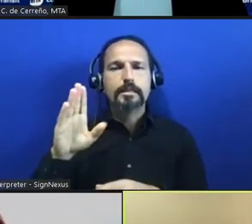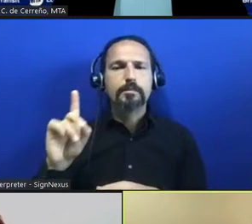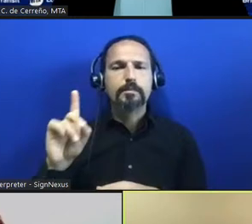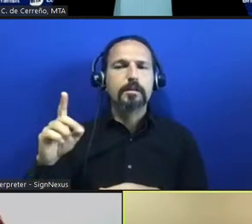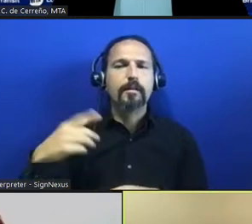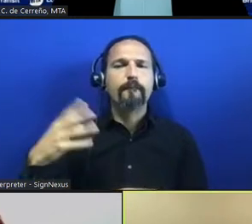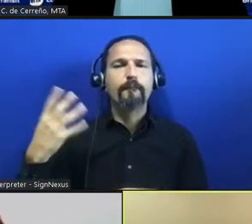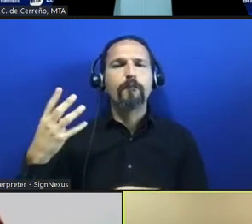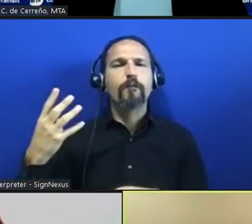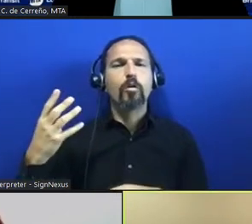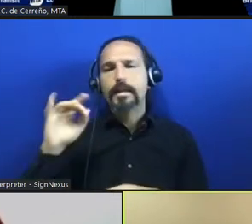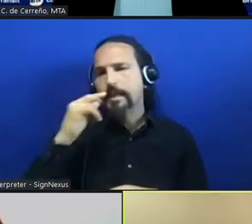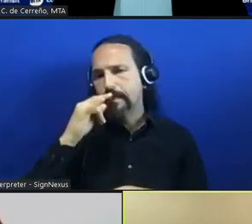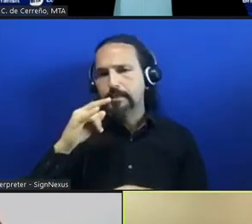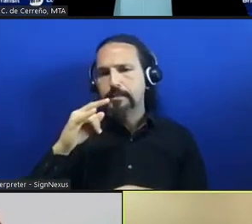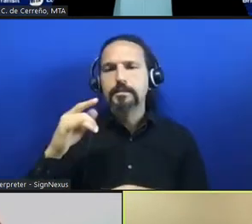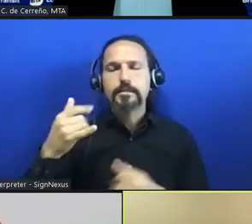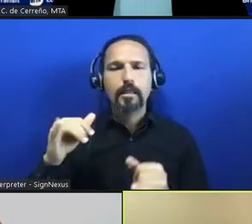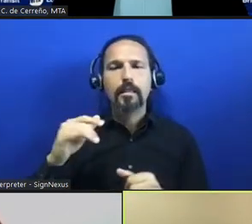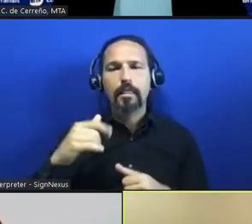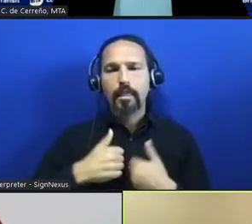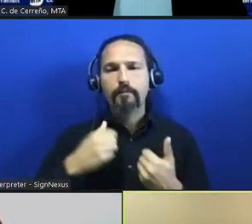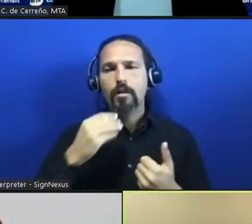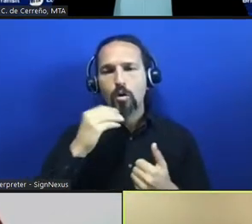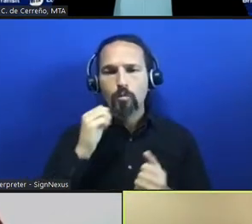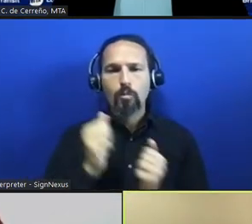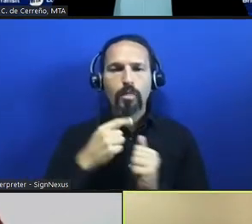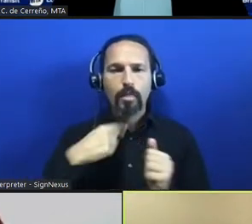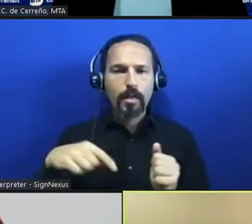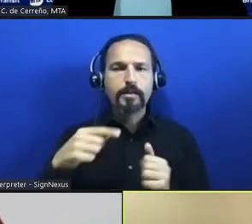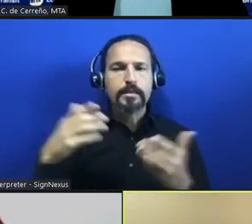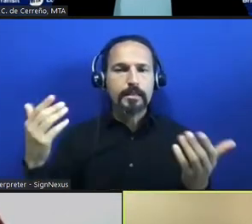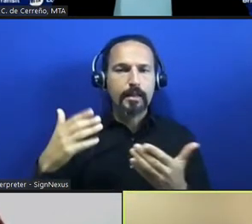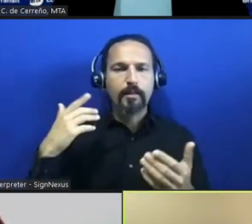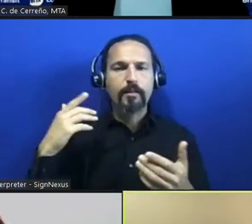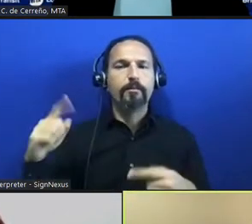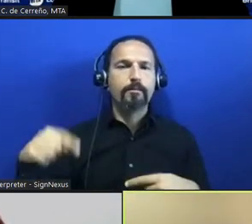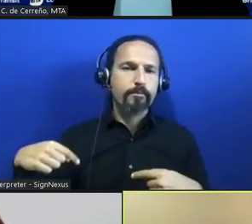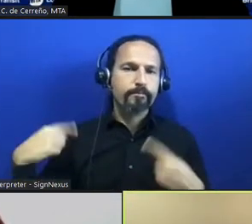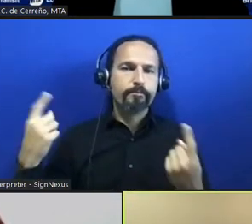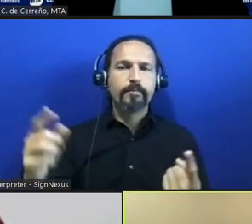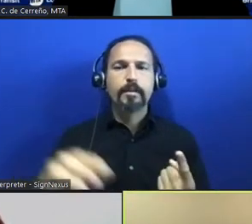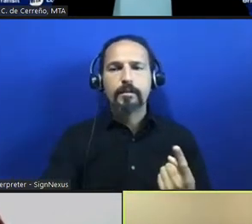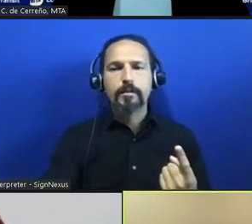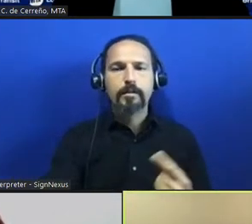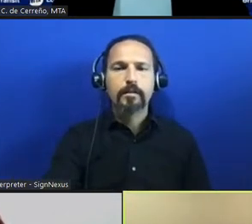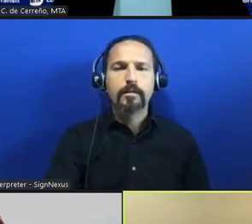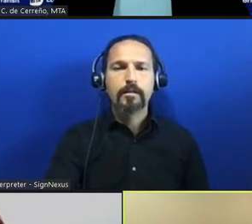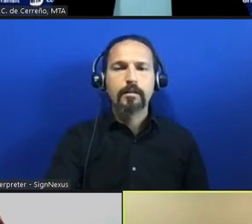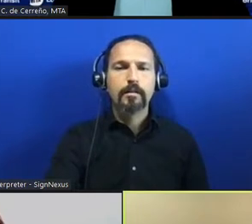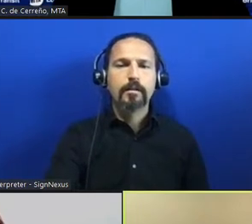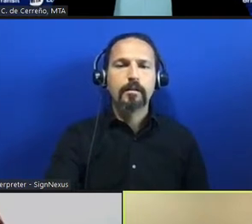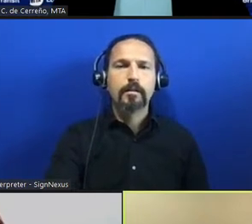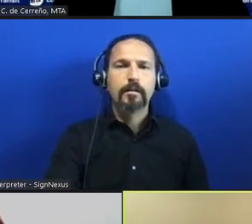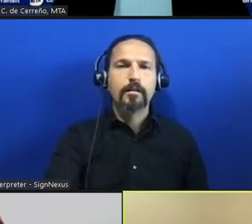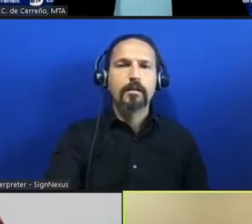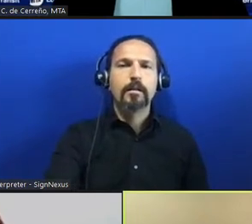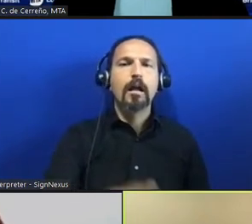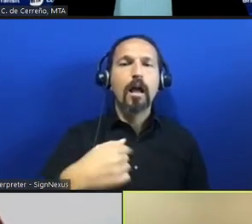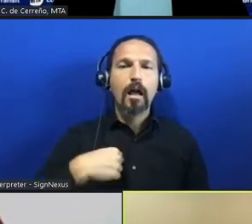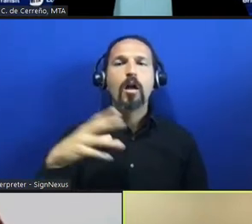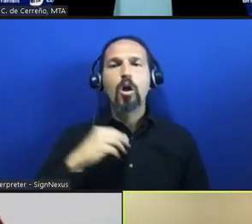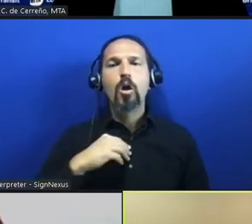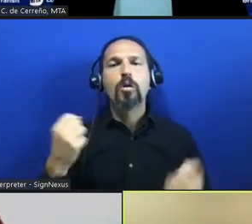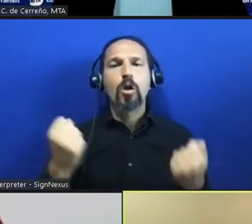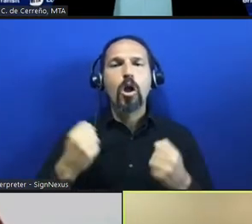four kids two of whom are still at home with us here for quite some time I do own a car and I